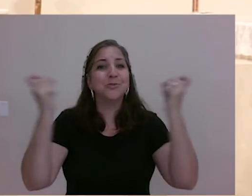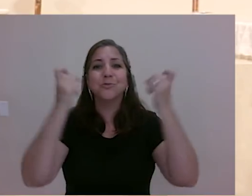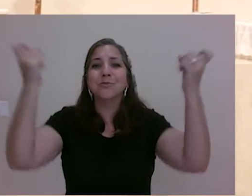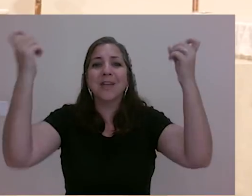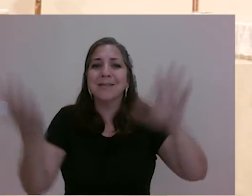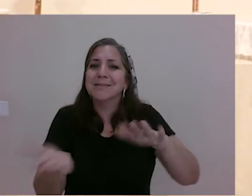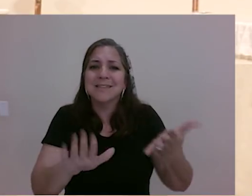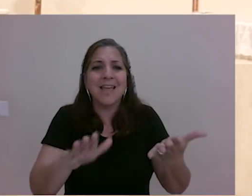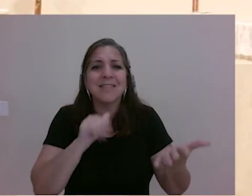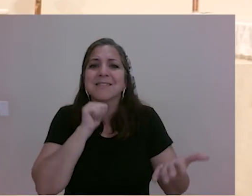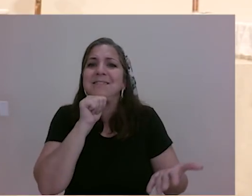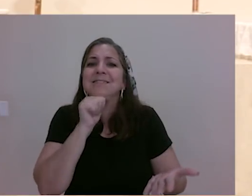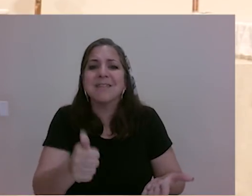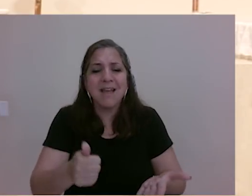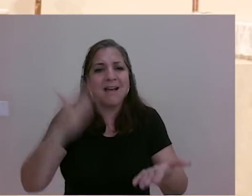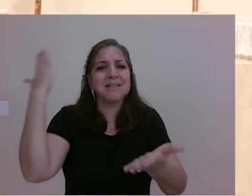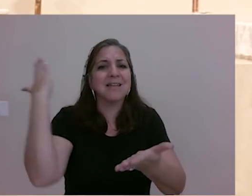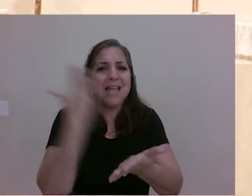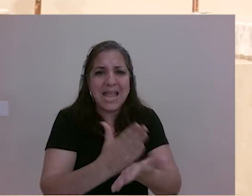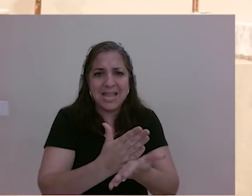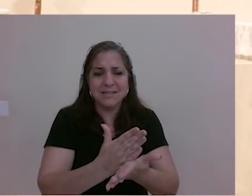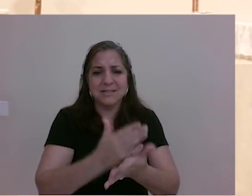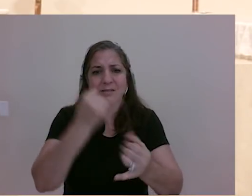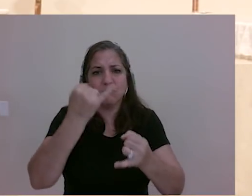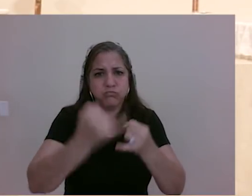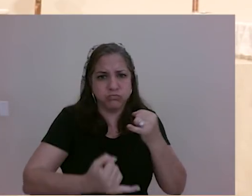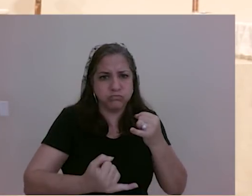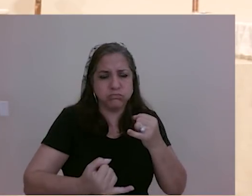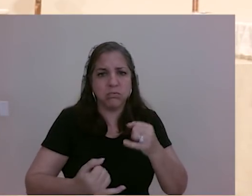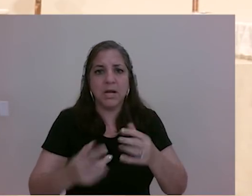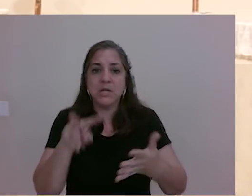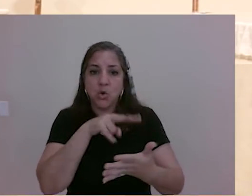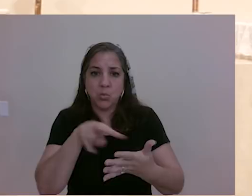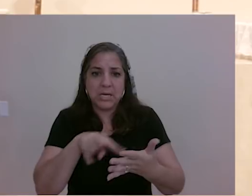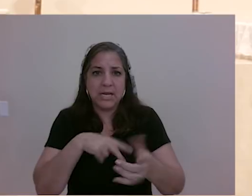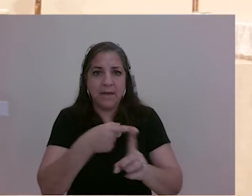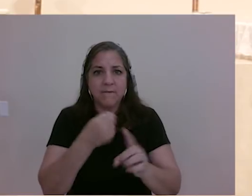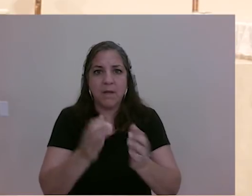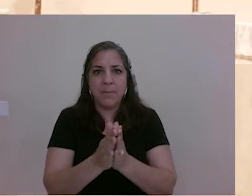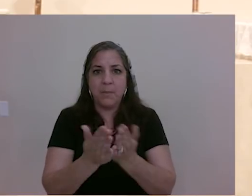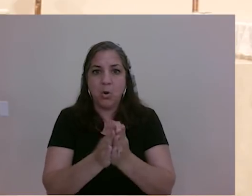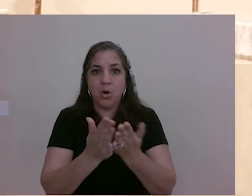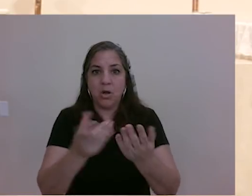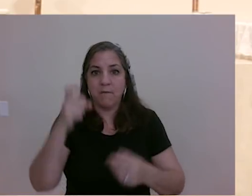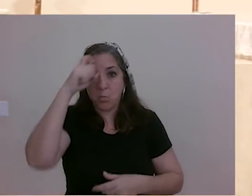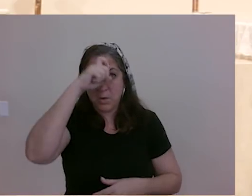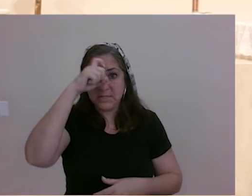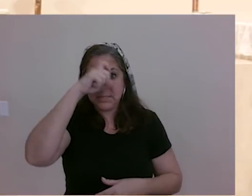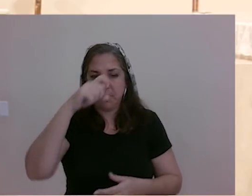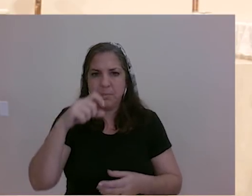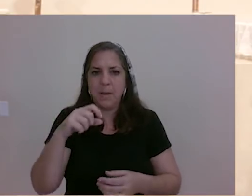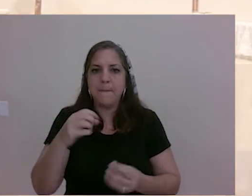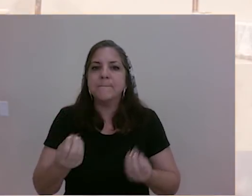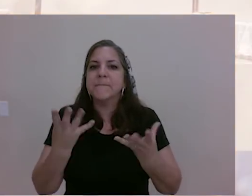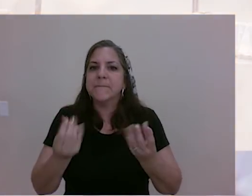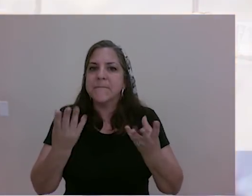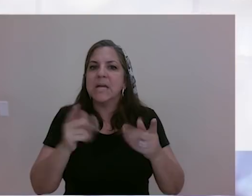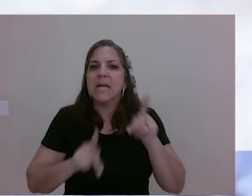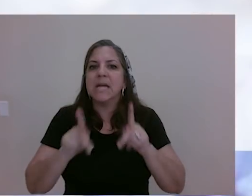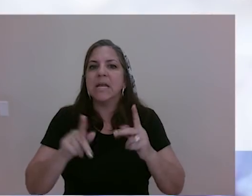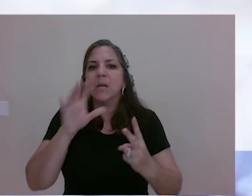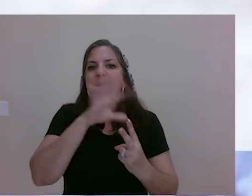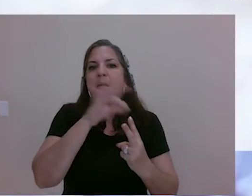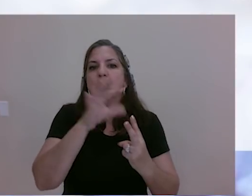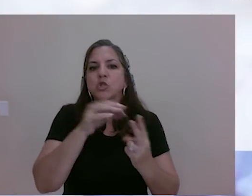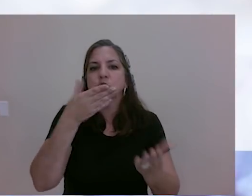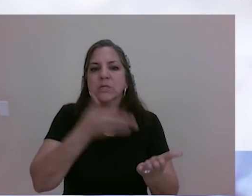is not an end. And so this is reading from the Book of Wisdom, chosen by many people. The